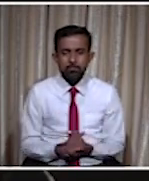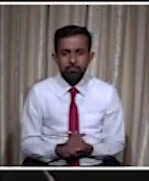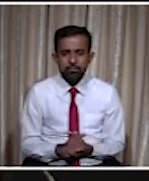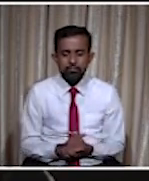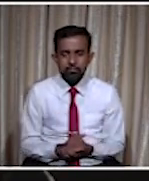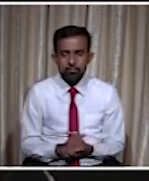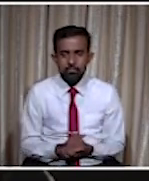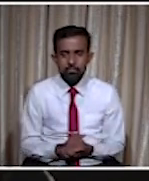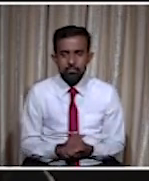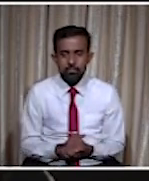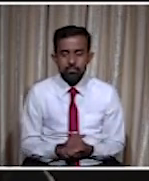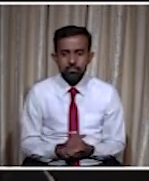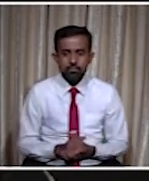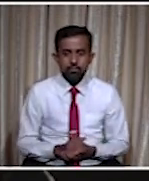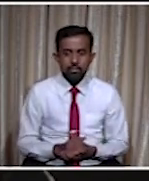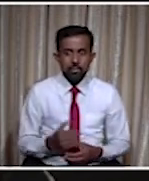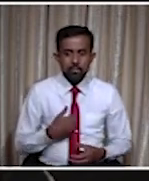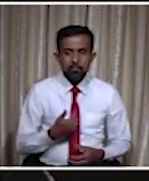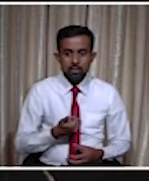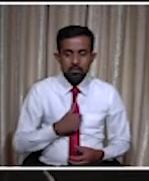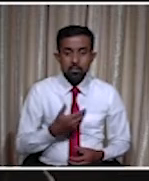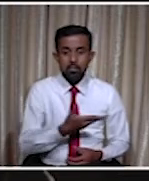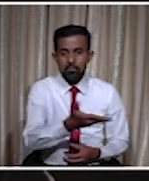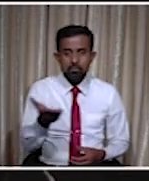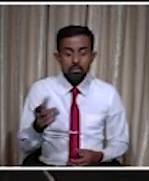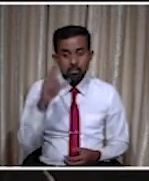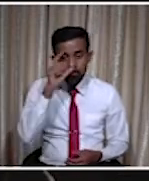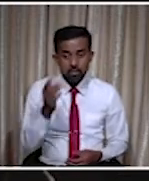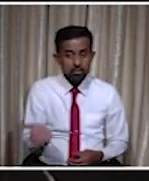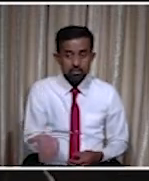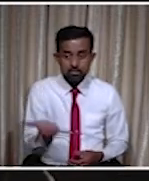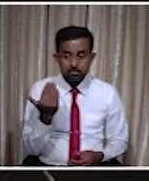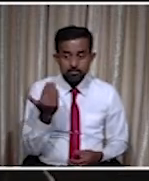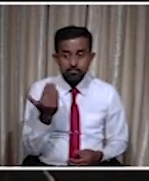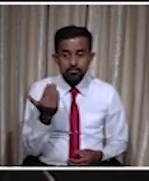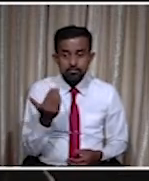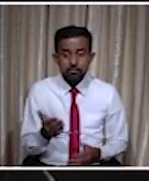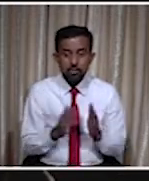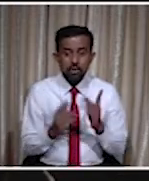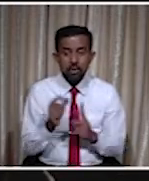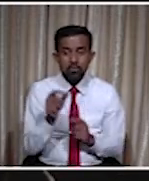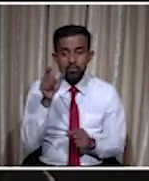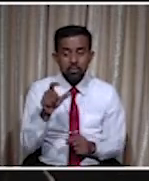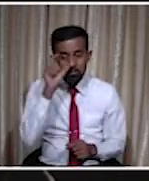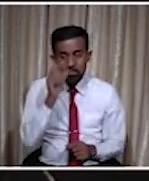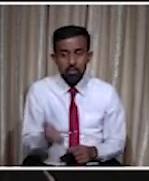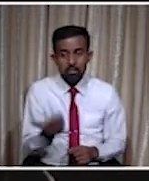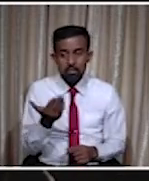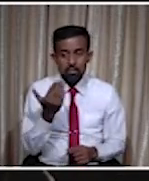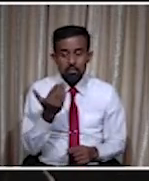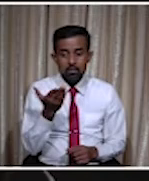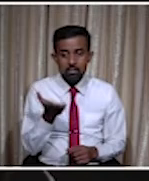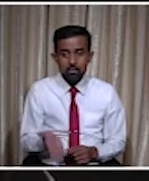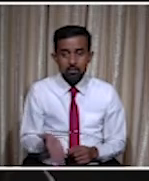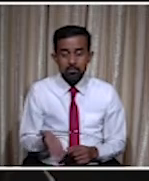to bring to the attention to the Honourable Minister the urgent need to supply diesel for the purposes of